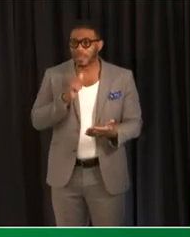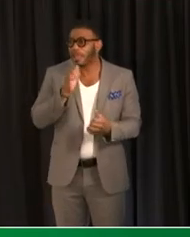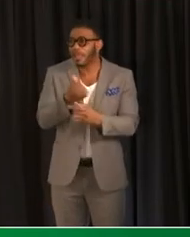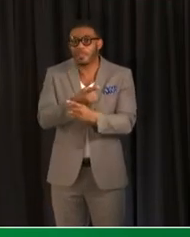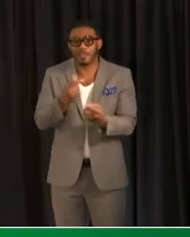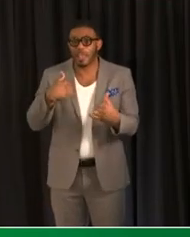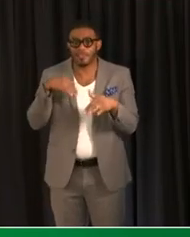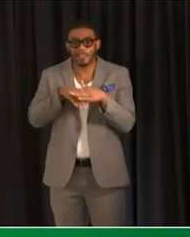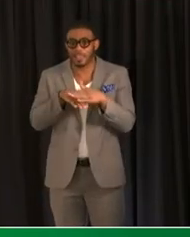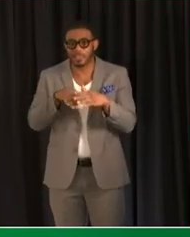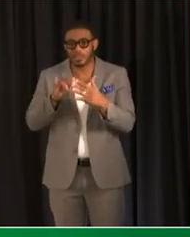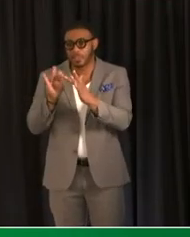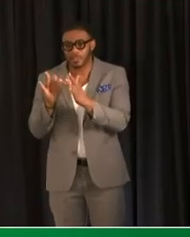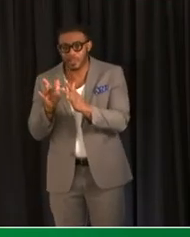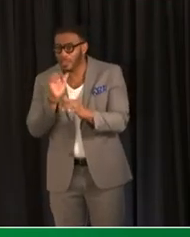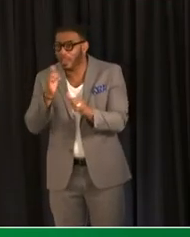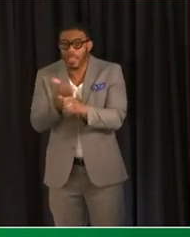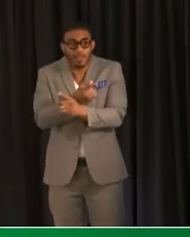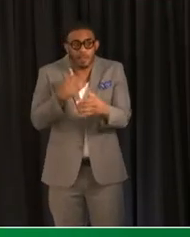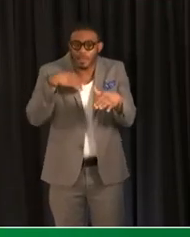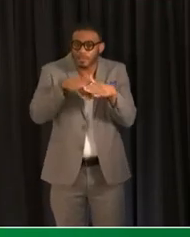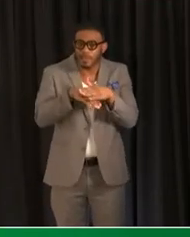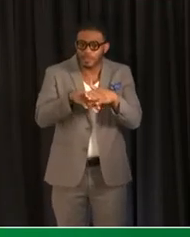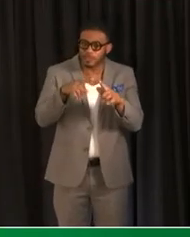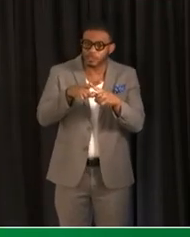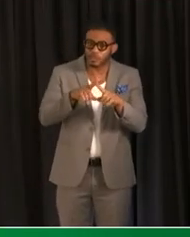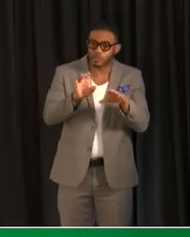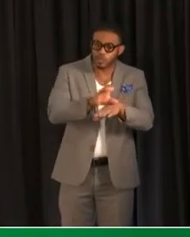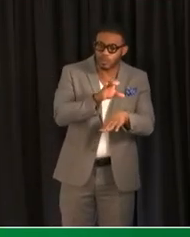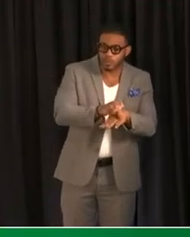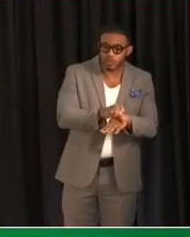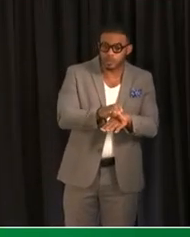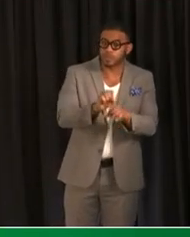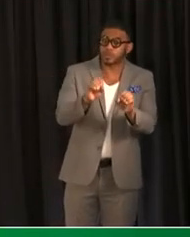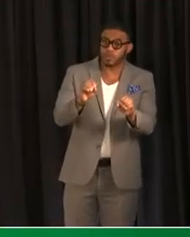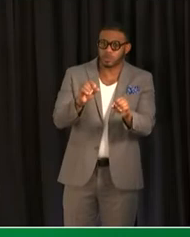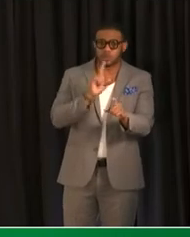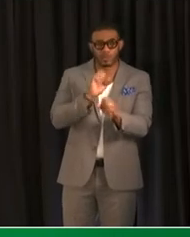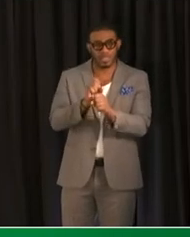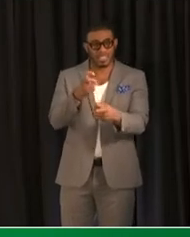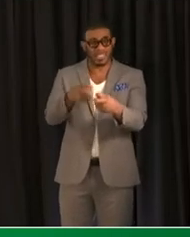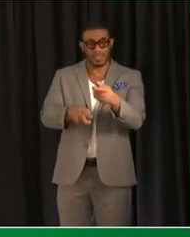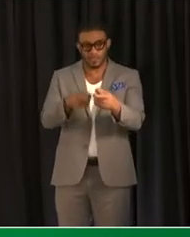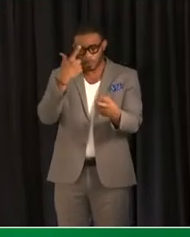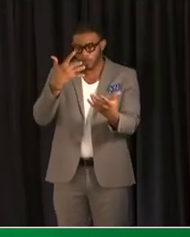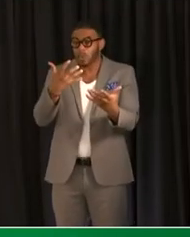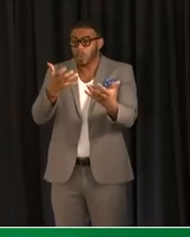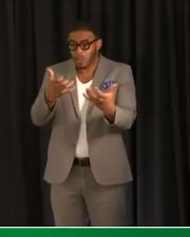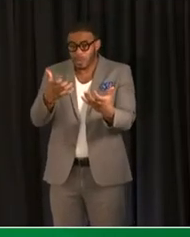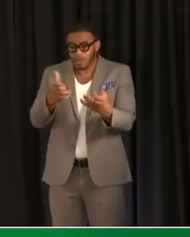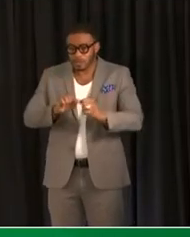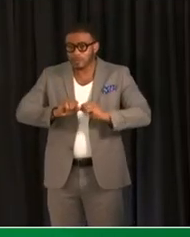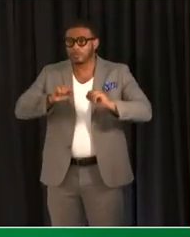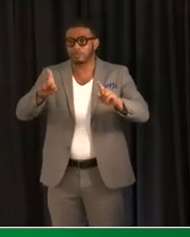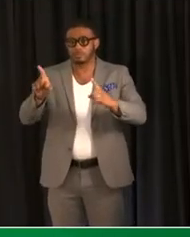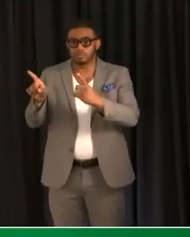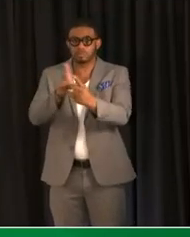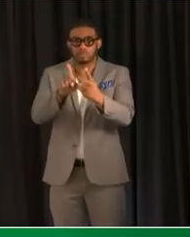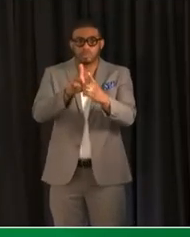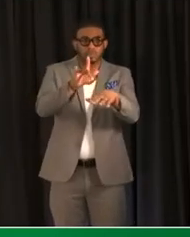that, not everyone has access to internet, not everyone has access to computers. And so it's really difficult because you want to get